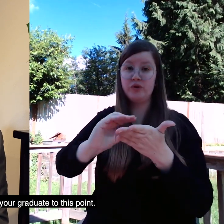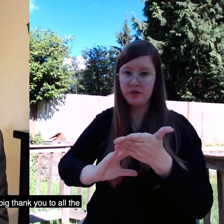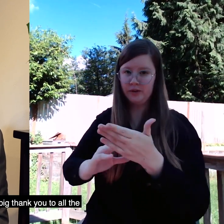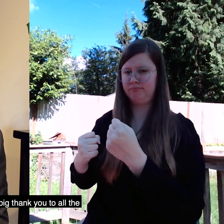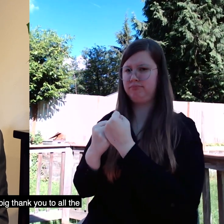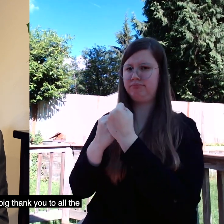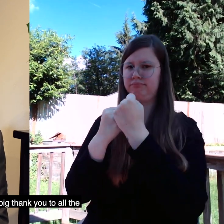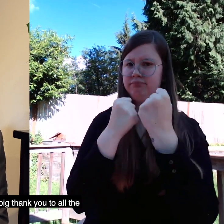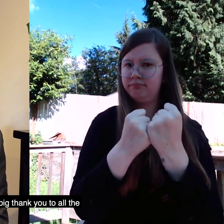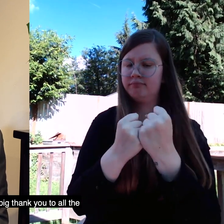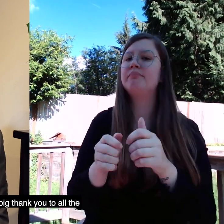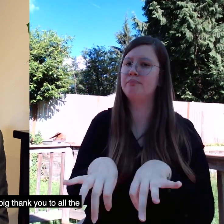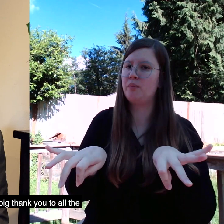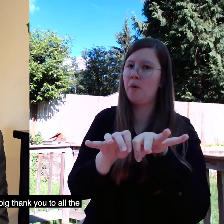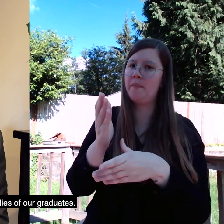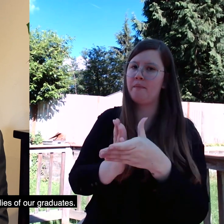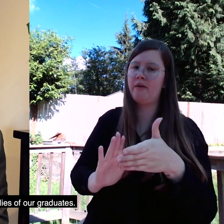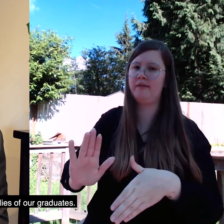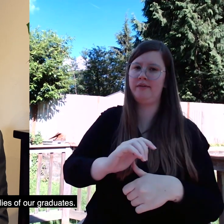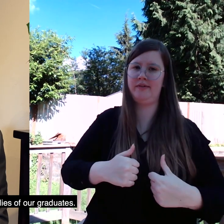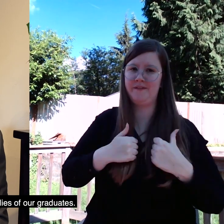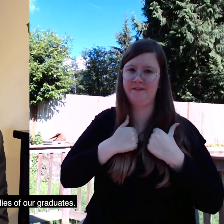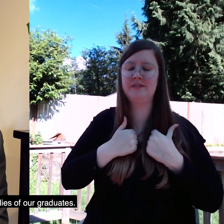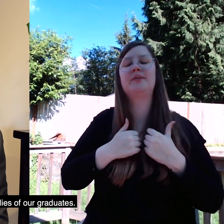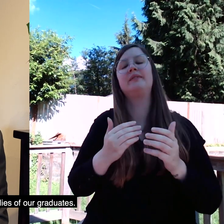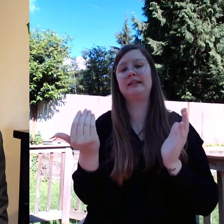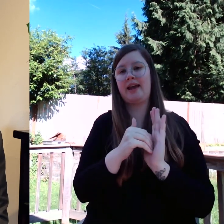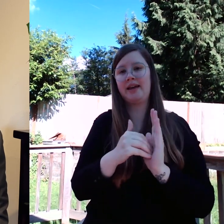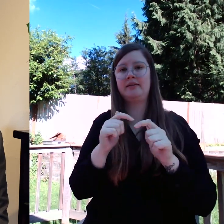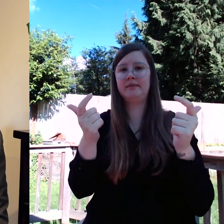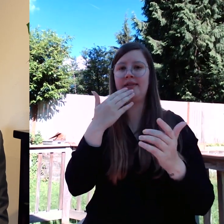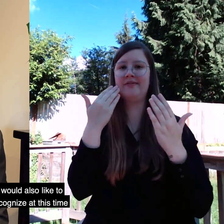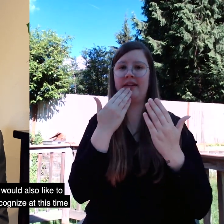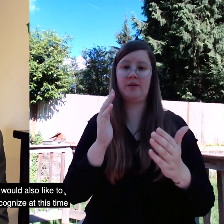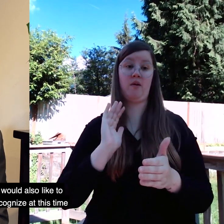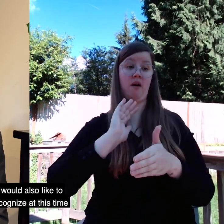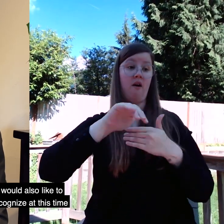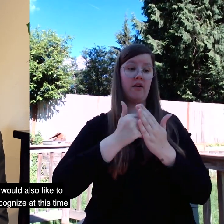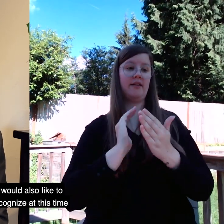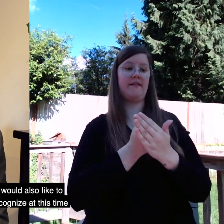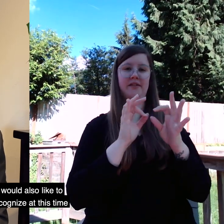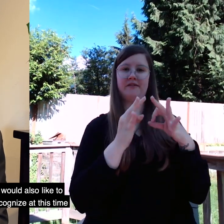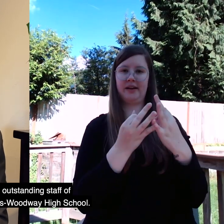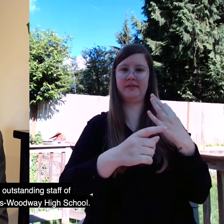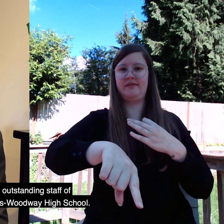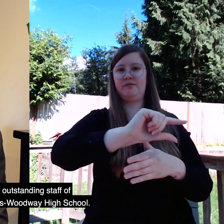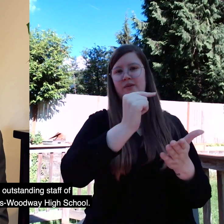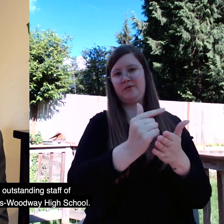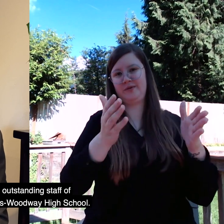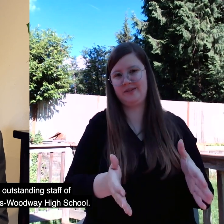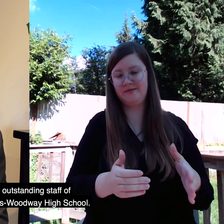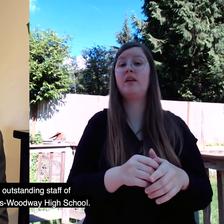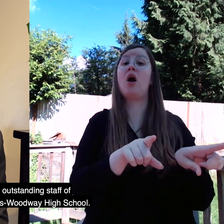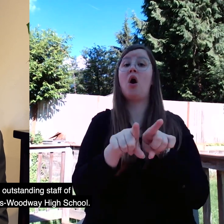point. So a big thank you to all the families of our graduates. I would also like to recognize at this time